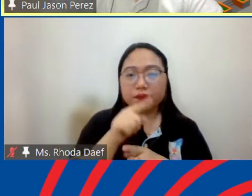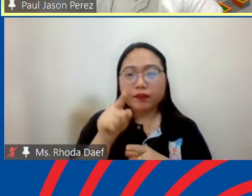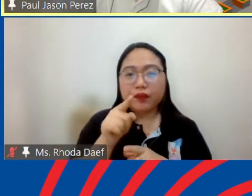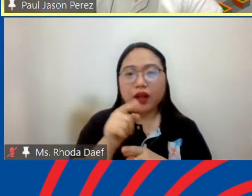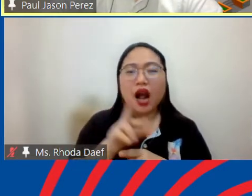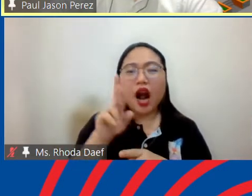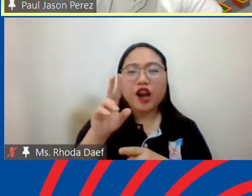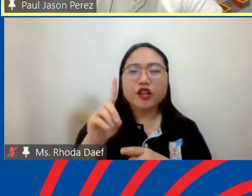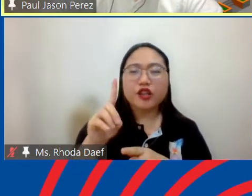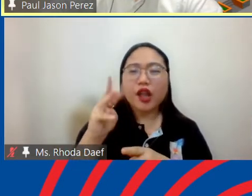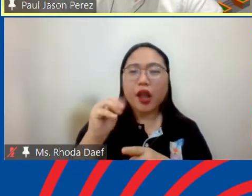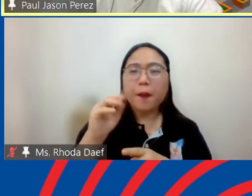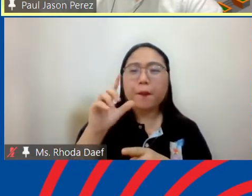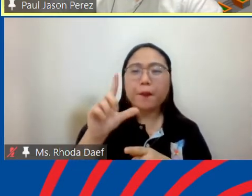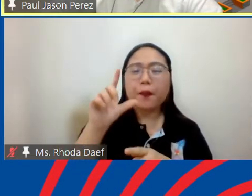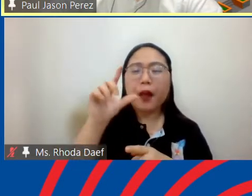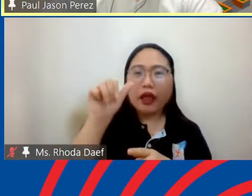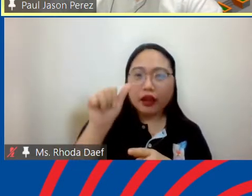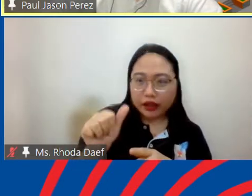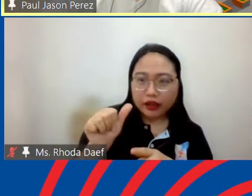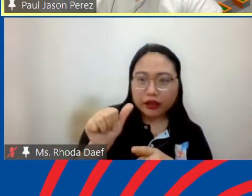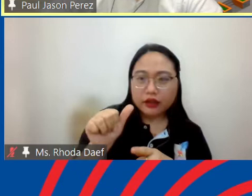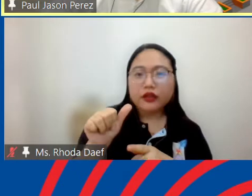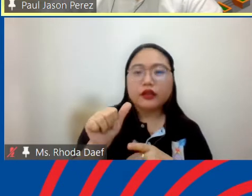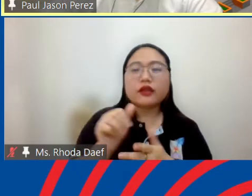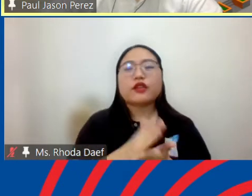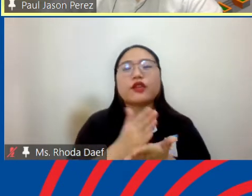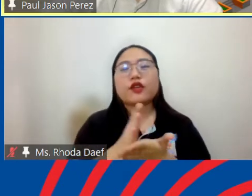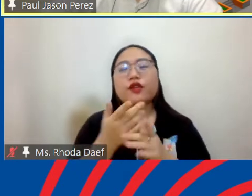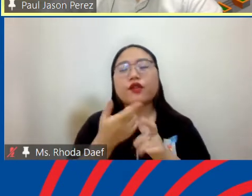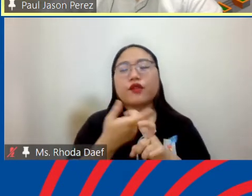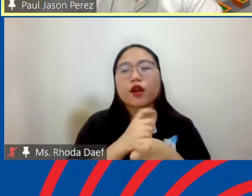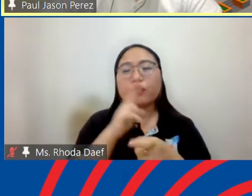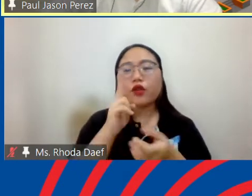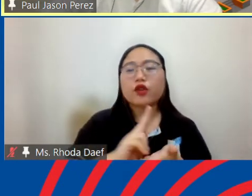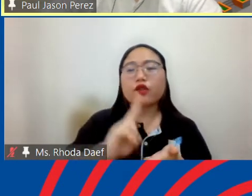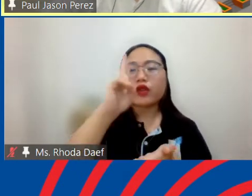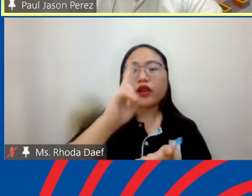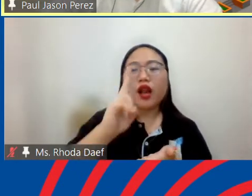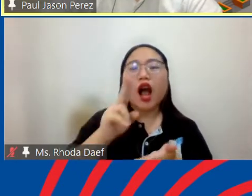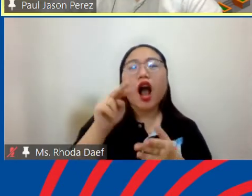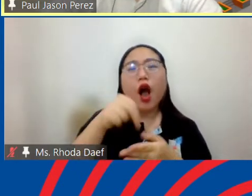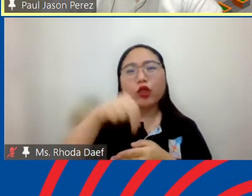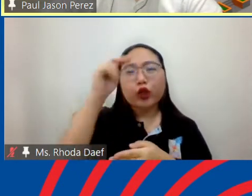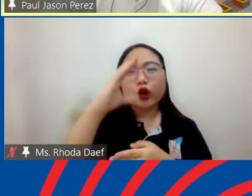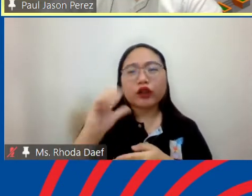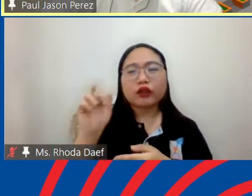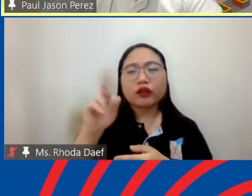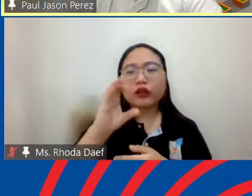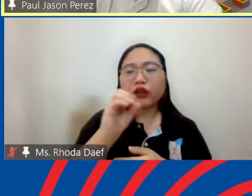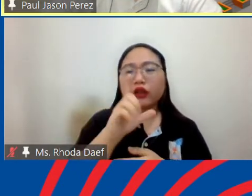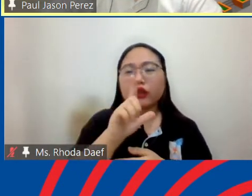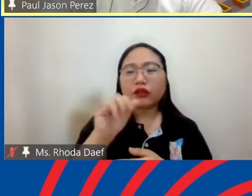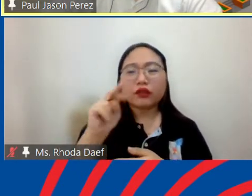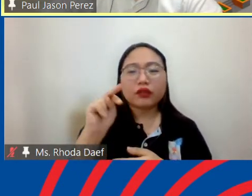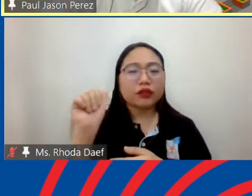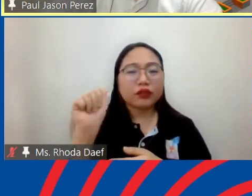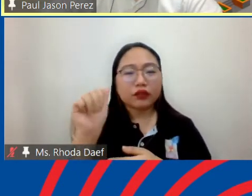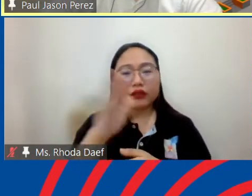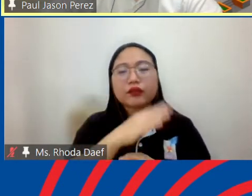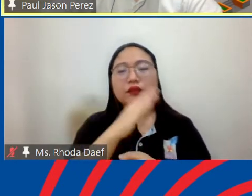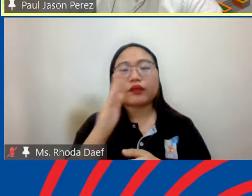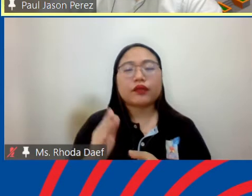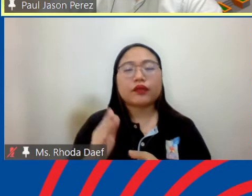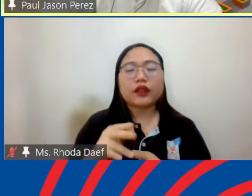and also from the Research Data Management and Sharing course from the University of North Carolina, Chapel Hill, SILS, and